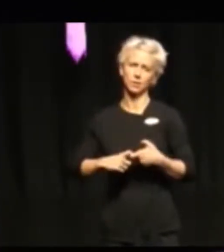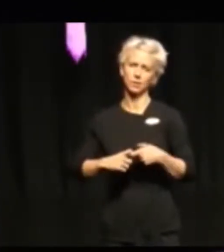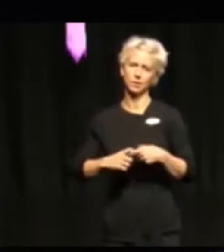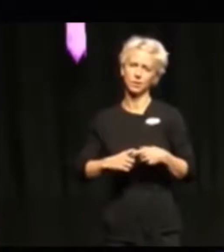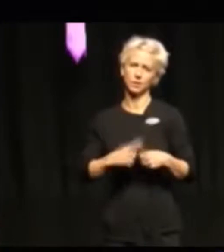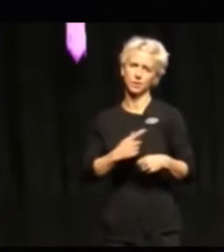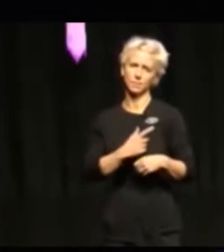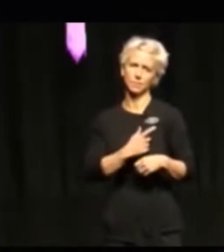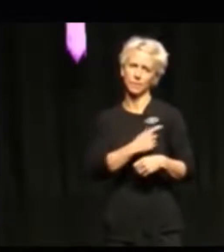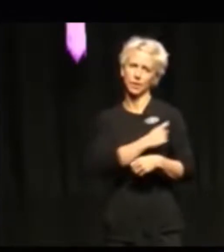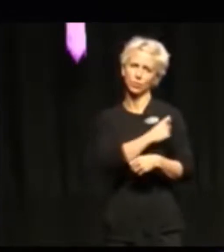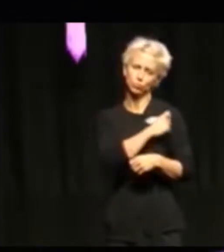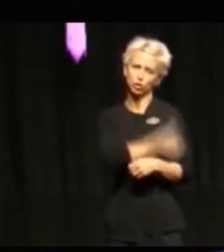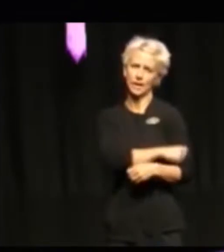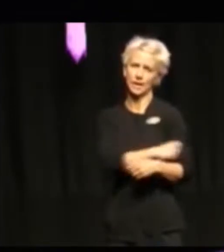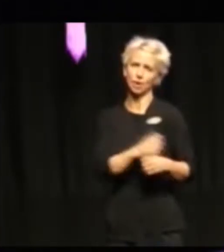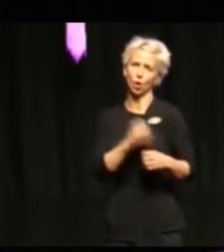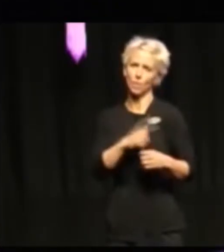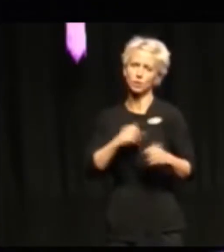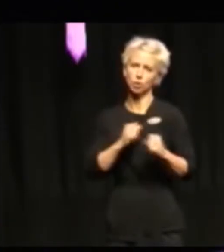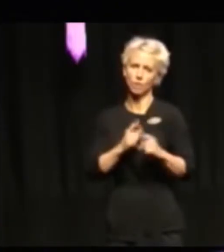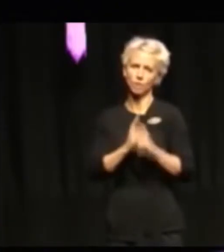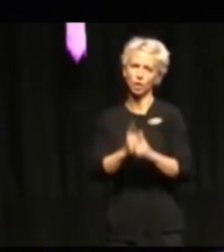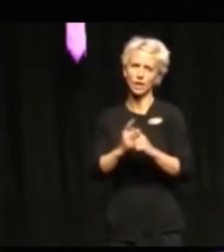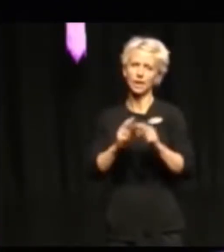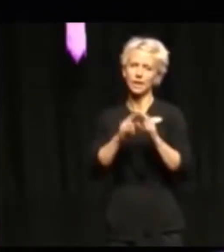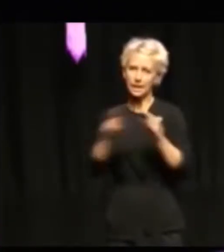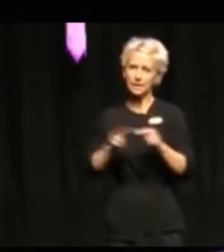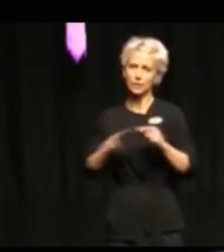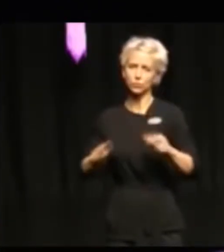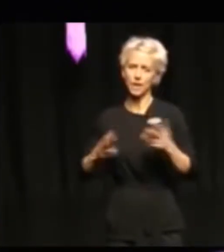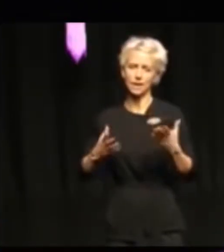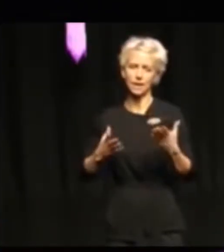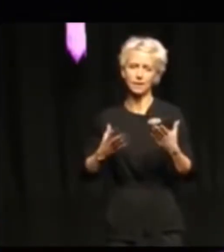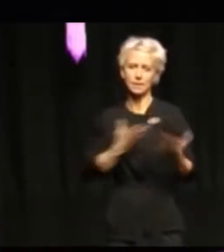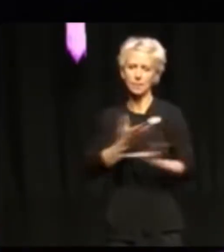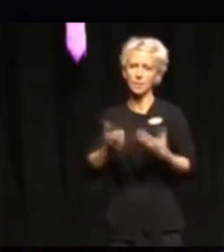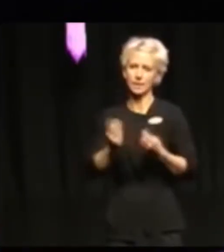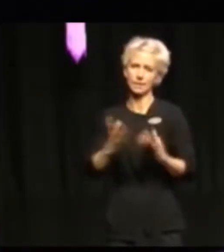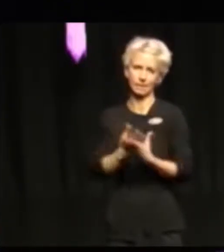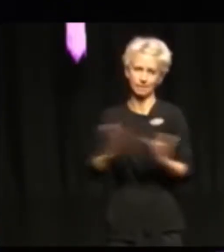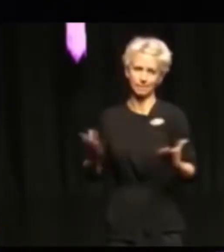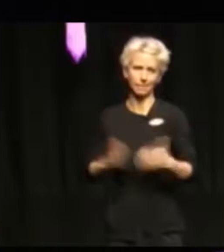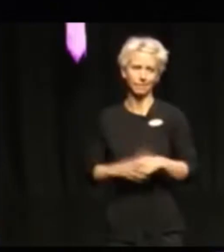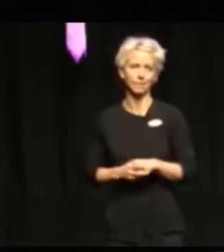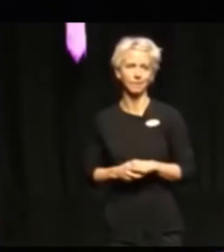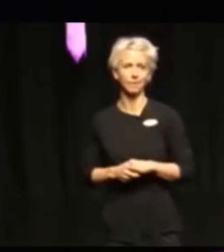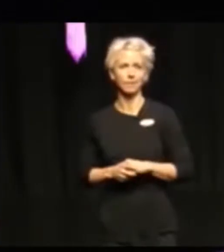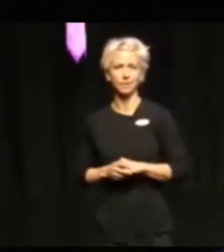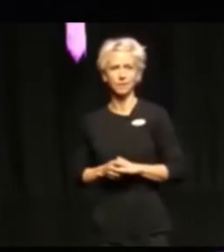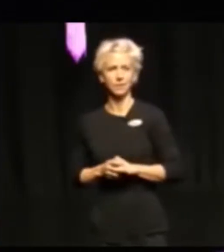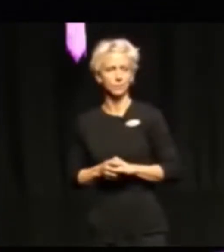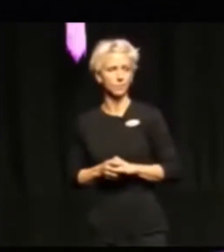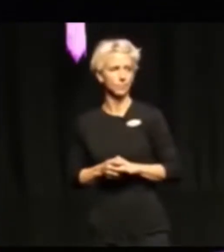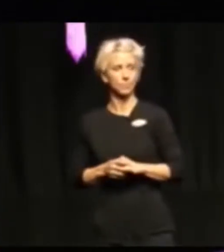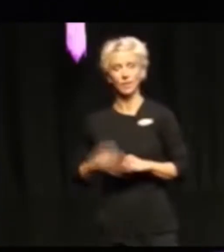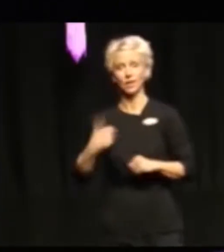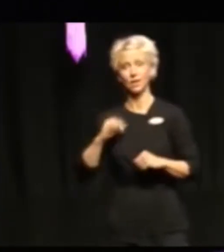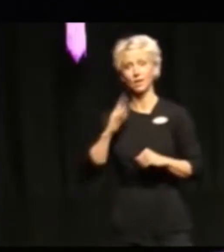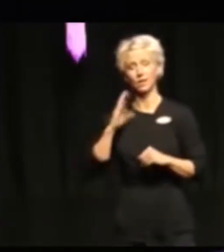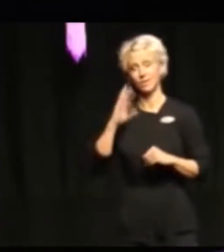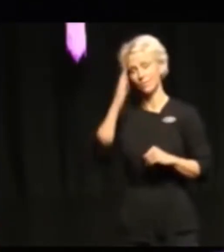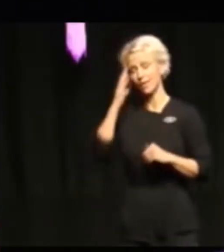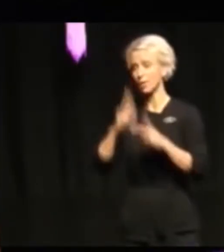duties of international cooperation towards people not in your jurisdiction, which would mean, for instance, we might use it to talk about how a